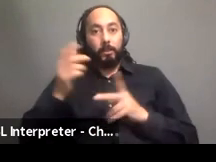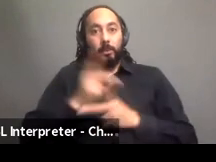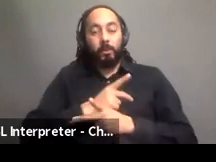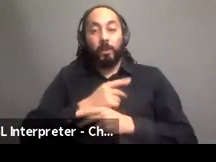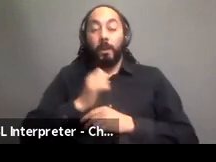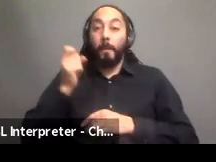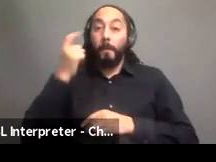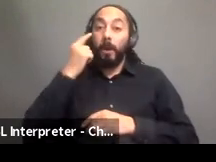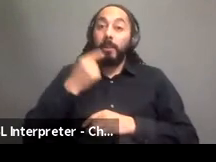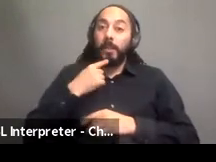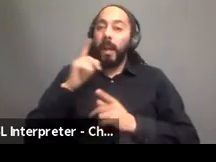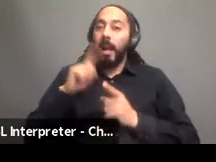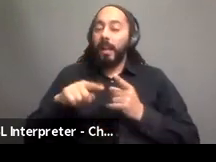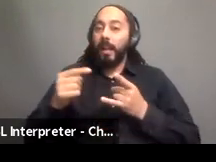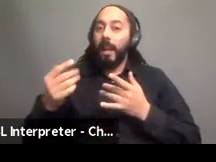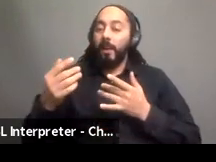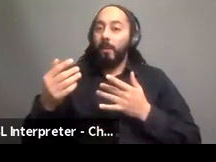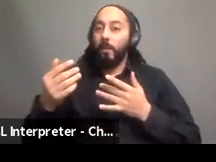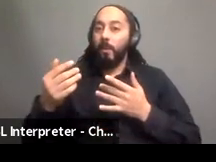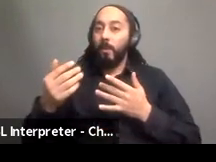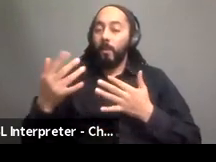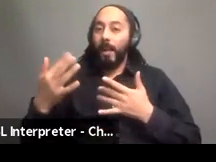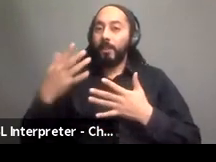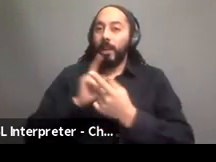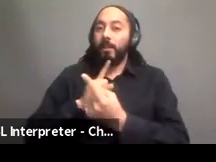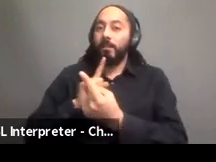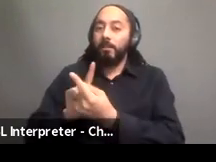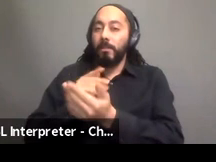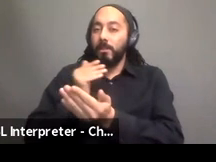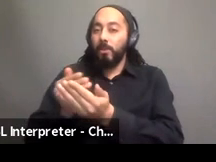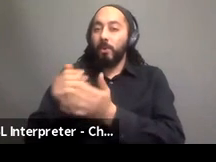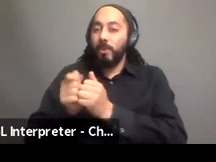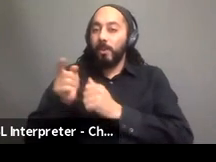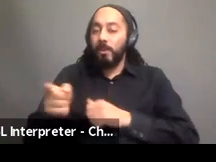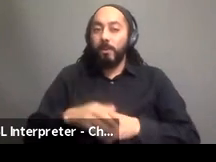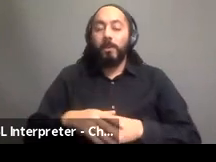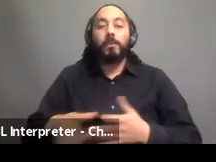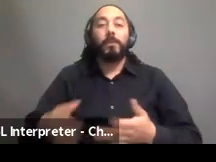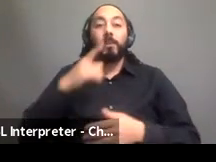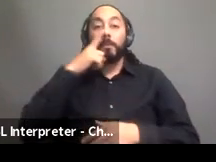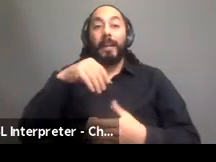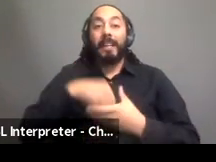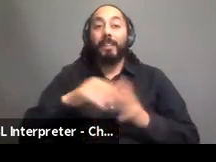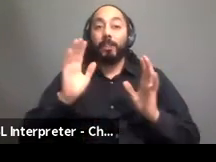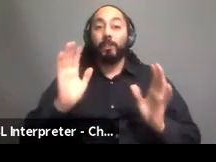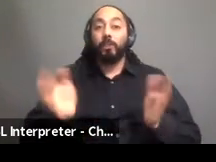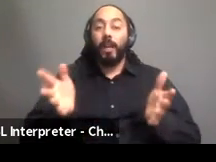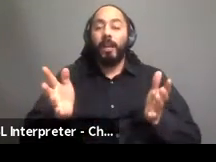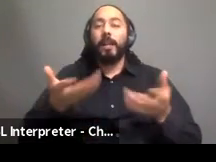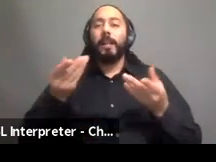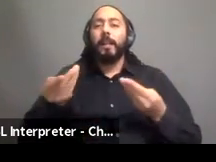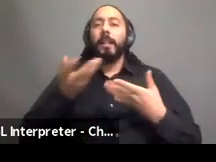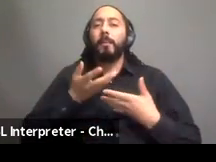said, "I can't wait to get up and close." So I want you to tell me a bit about, in the chat function, about what you